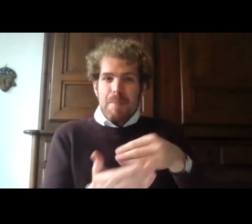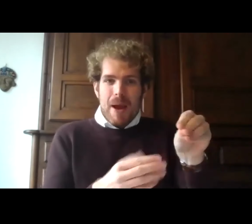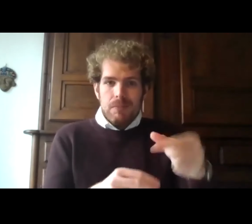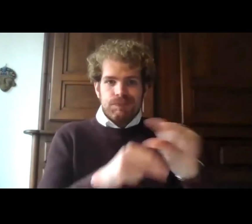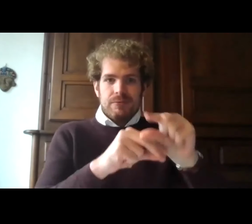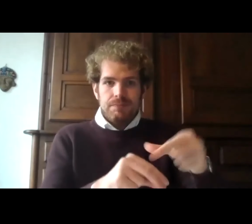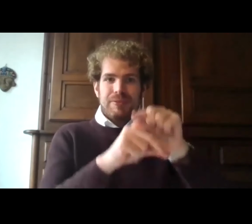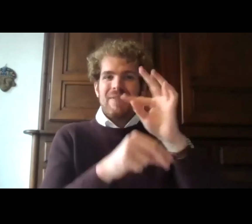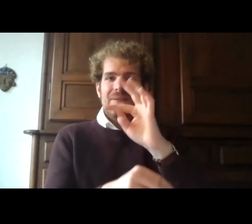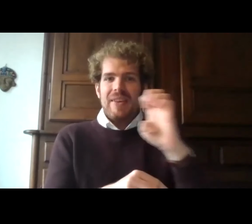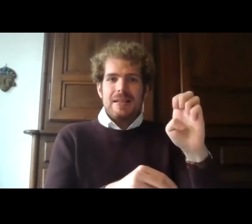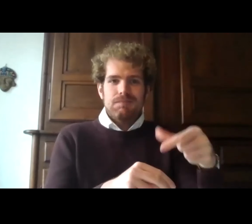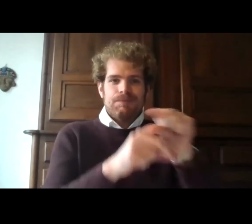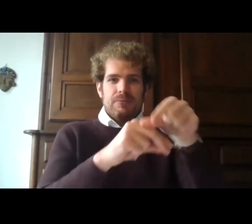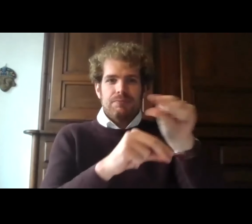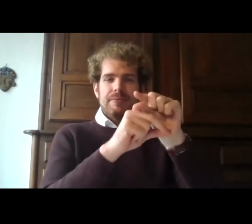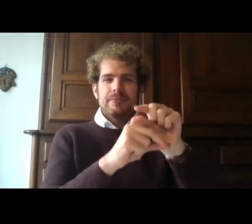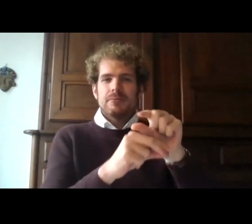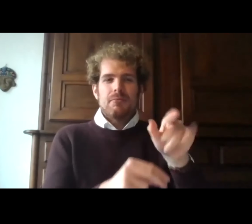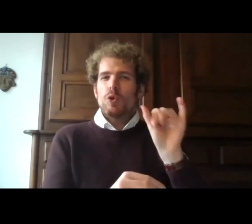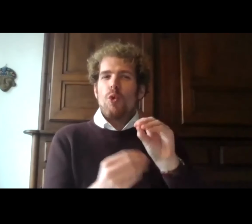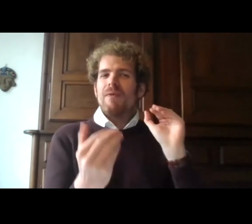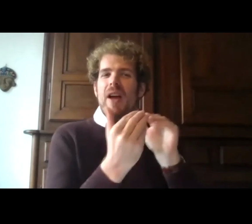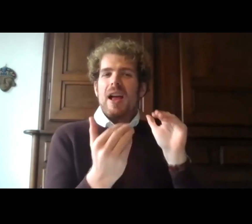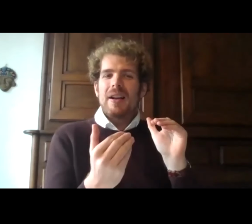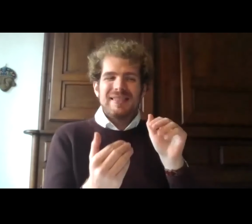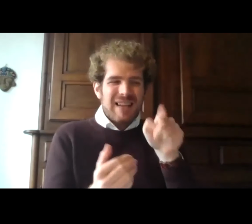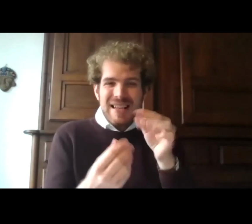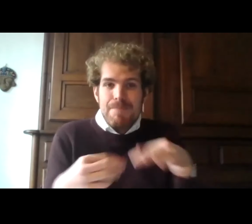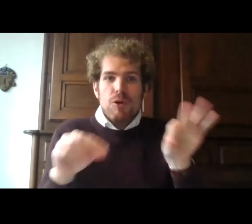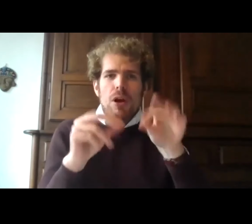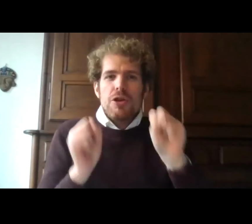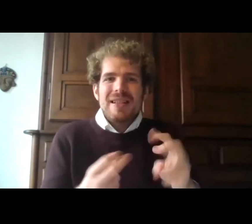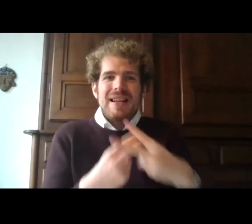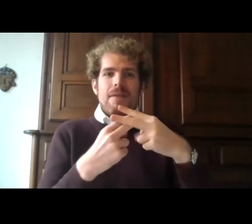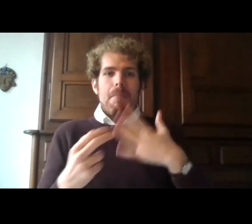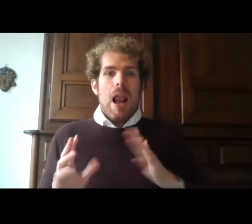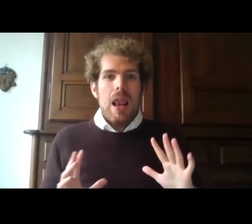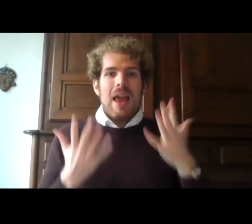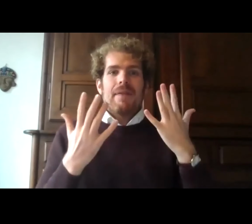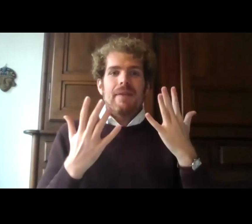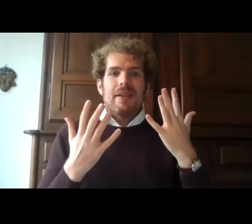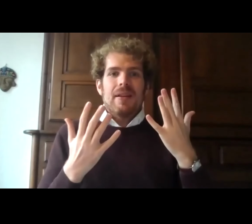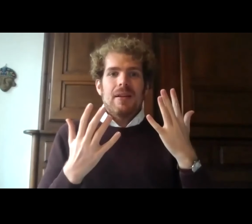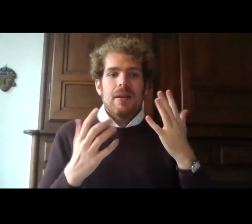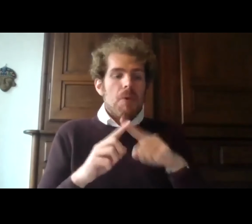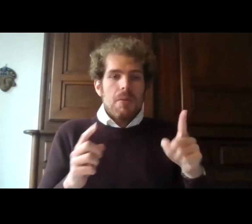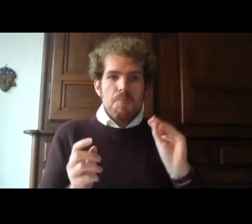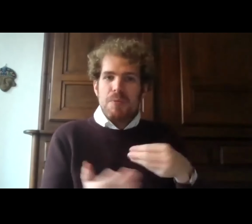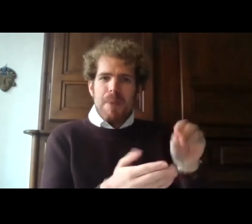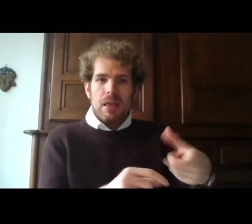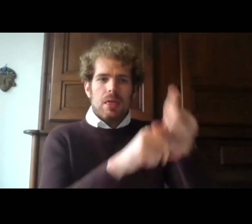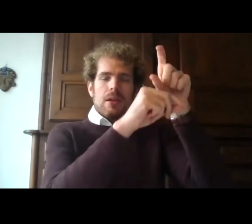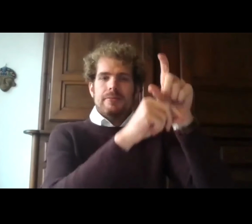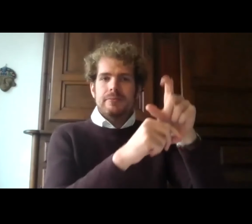very small percentage throughout Europe. And a lot of these services, within those 8, you even have to pay for in order to have the same access that everybody else